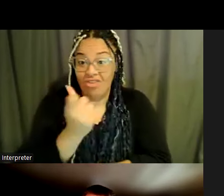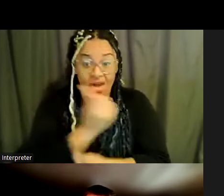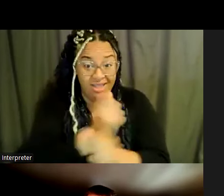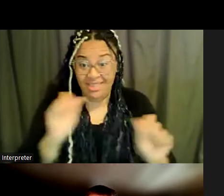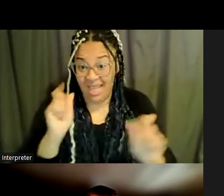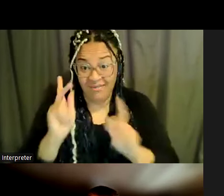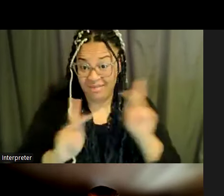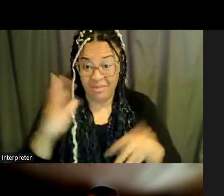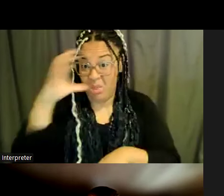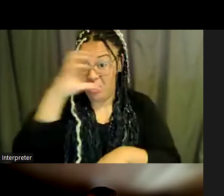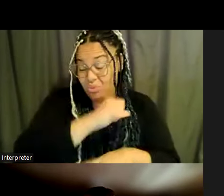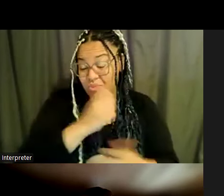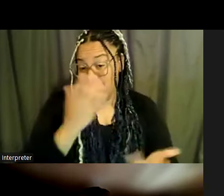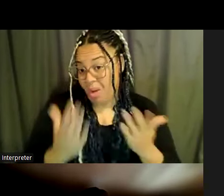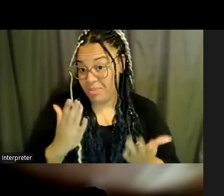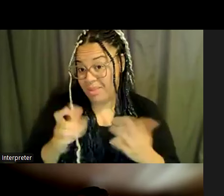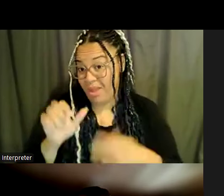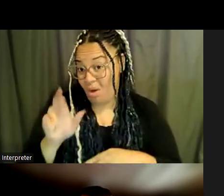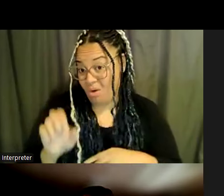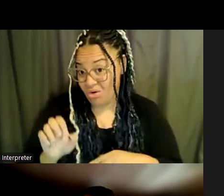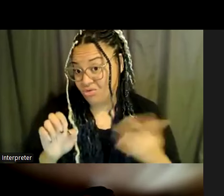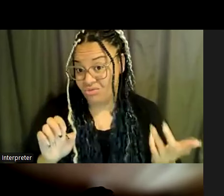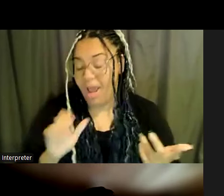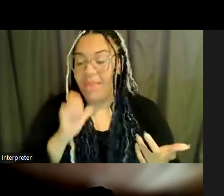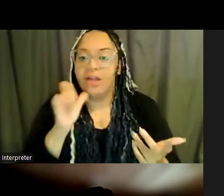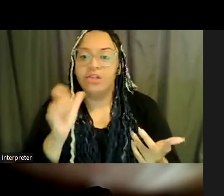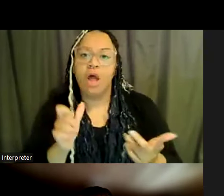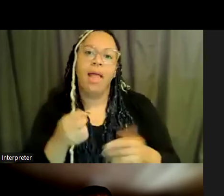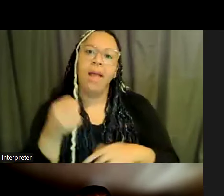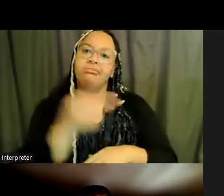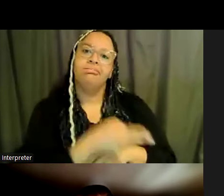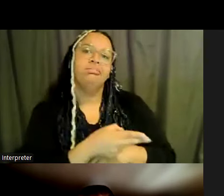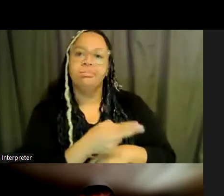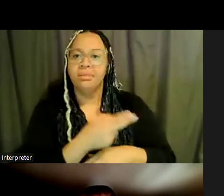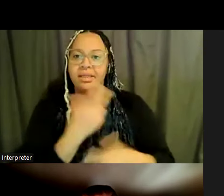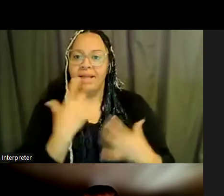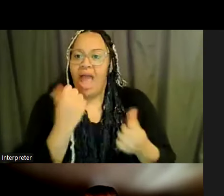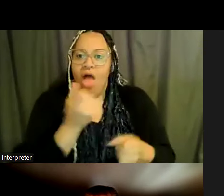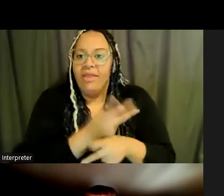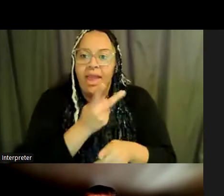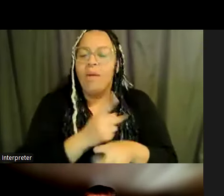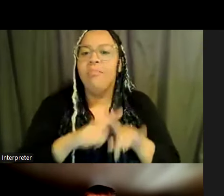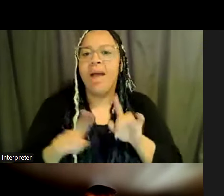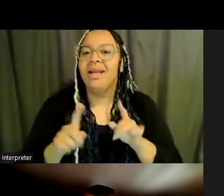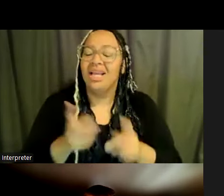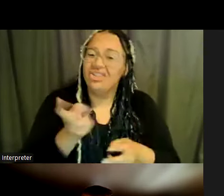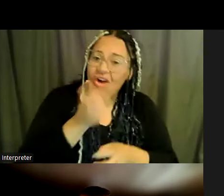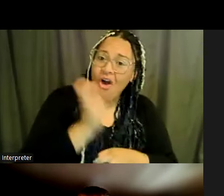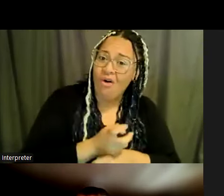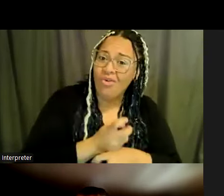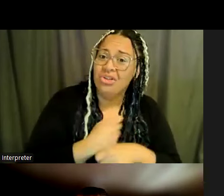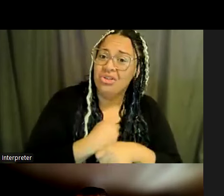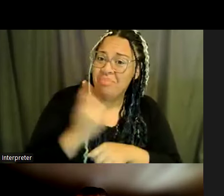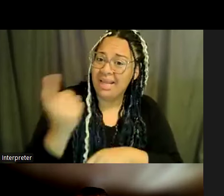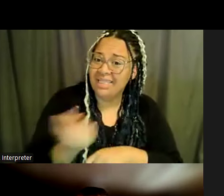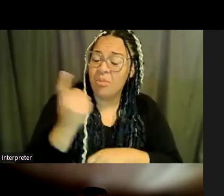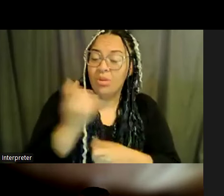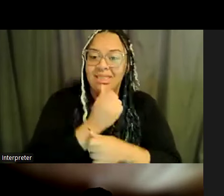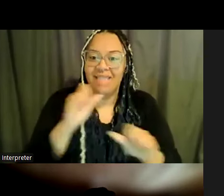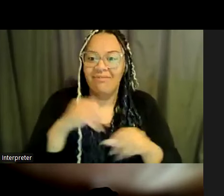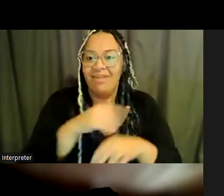people assume that they are. Even, and that's not a knock on healthcare people. It's just very hard to make someone safe in that